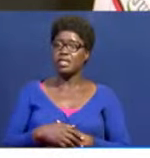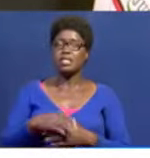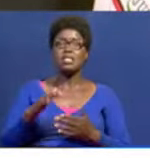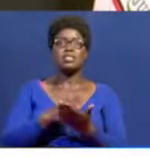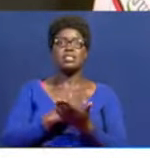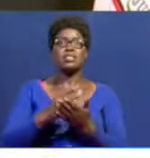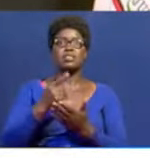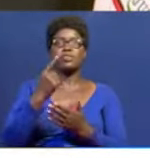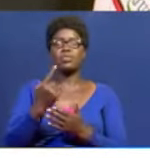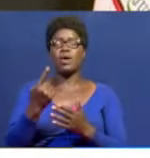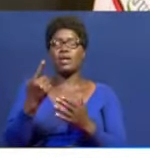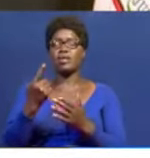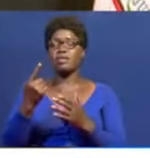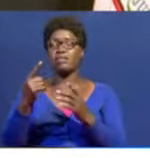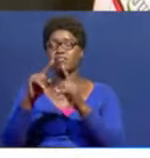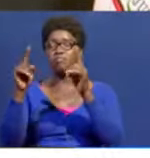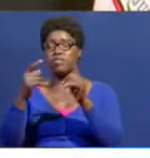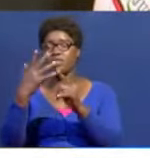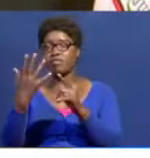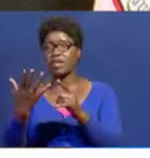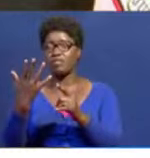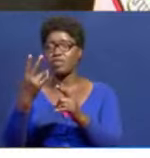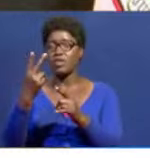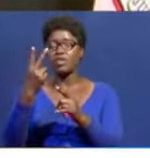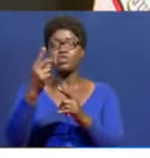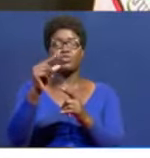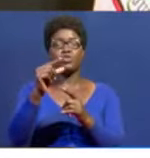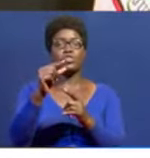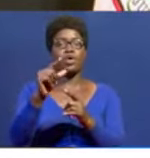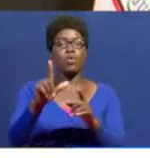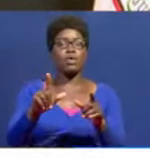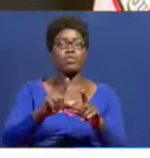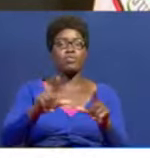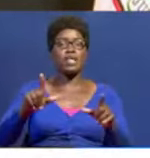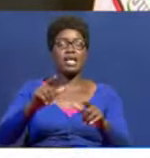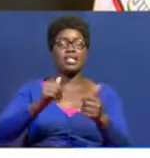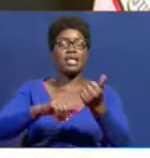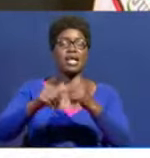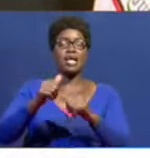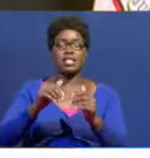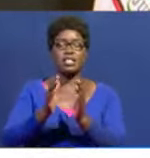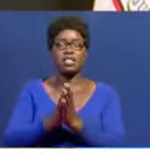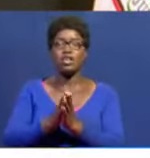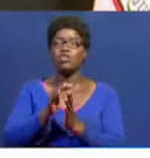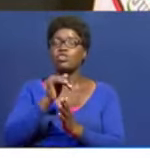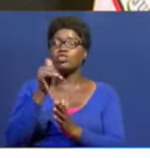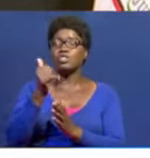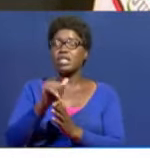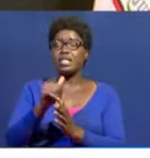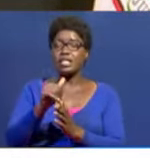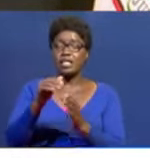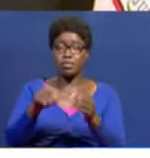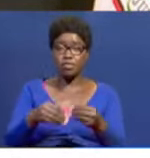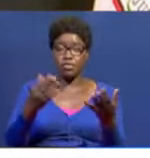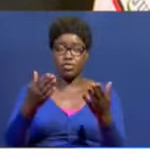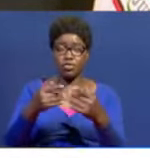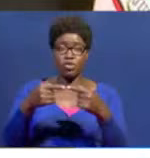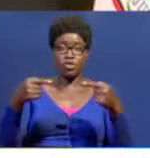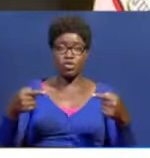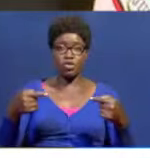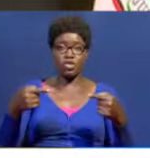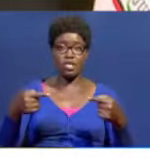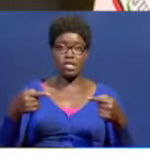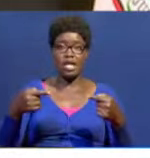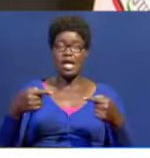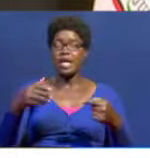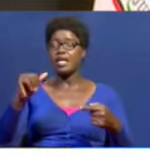Section 152G1 of the Land Act, which states that notwithstanding any provisions to the contrary in this